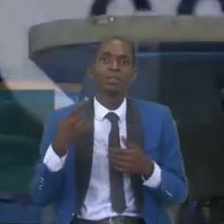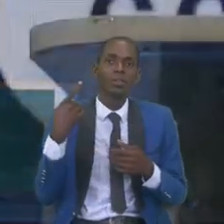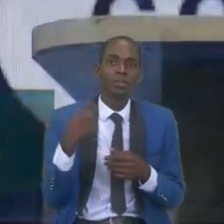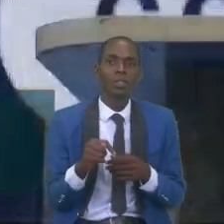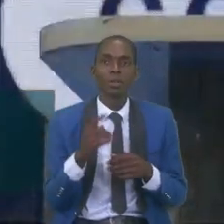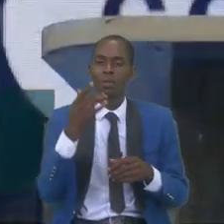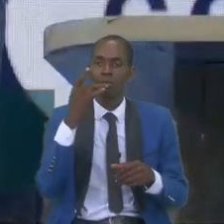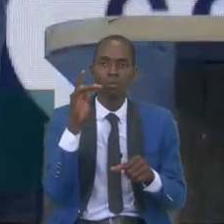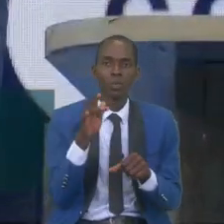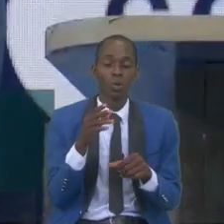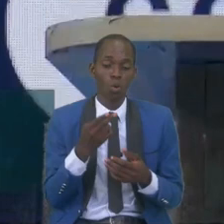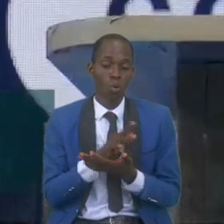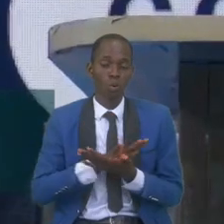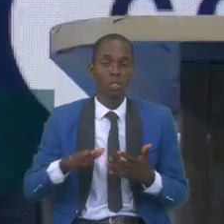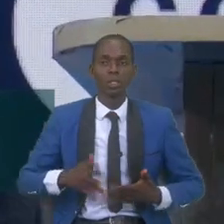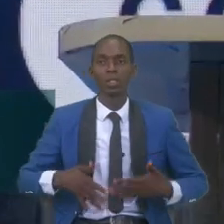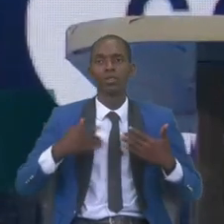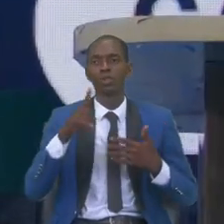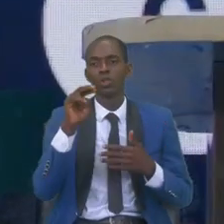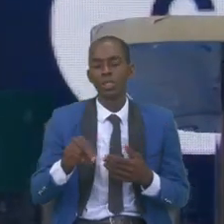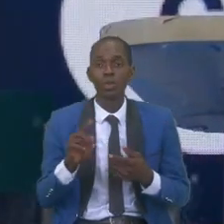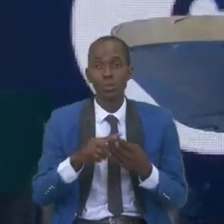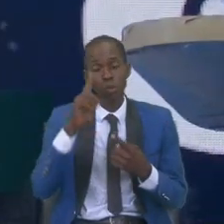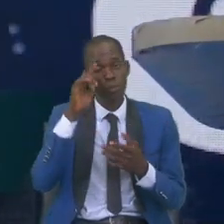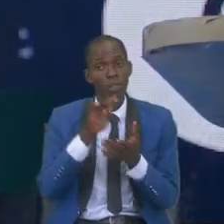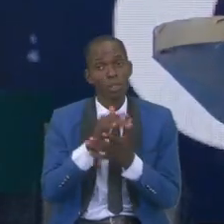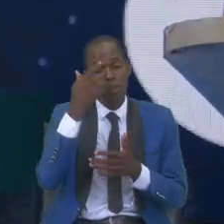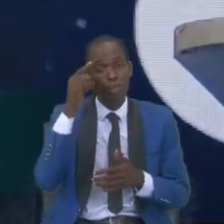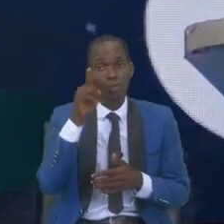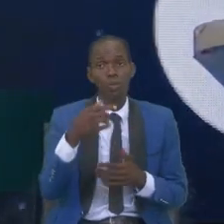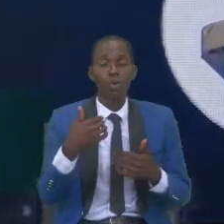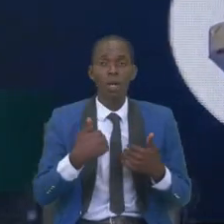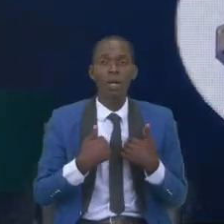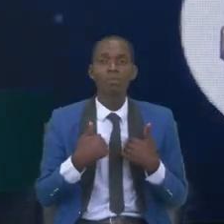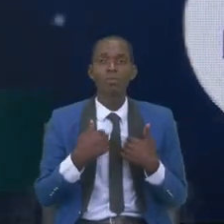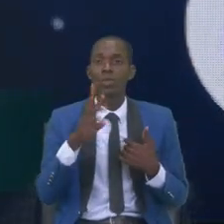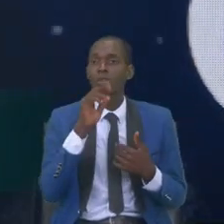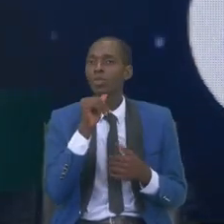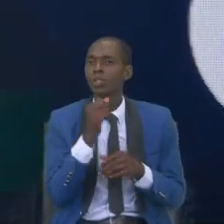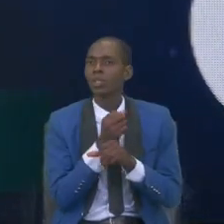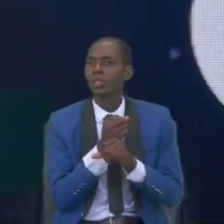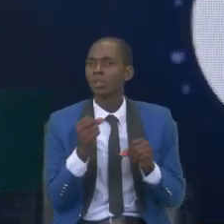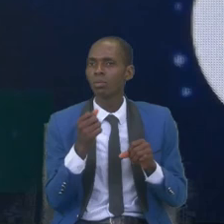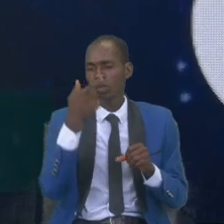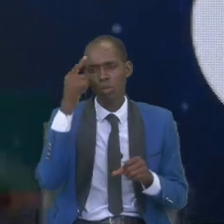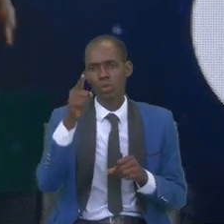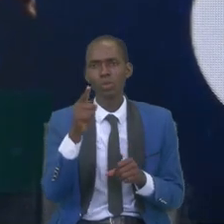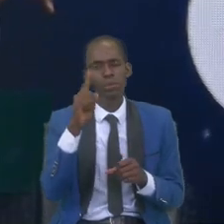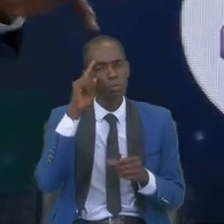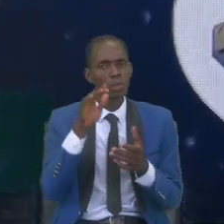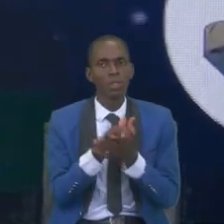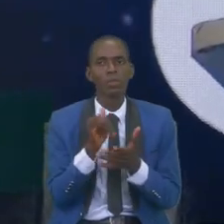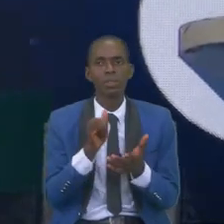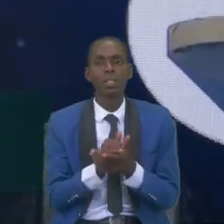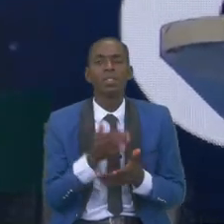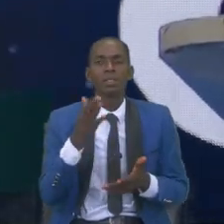a holy life. You have to believe, because you got saved because you believe there is something like salvation. You got